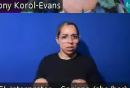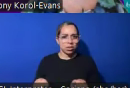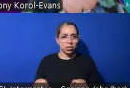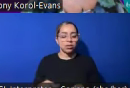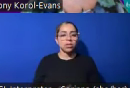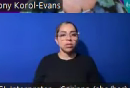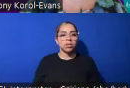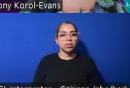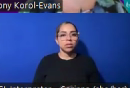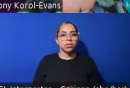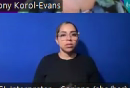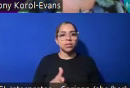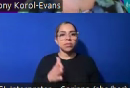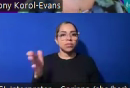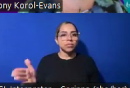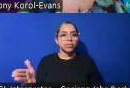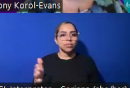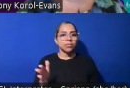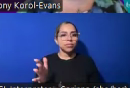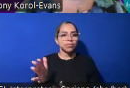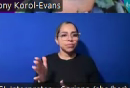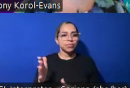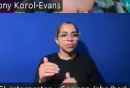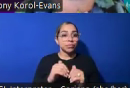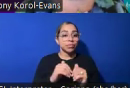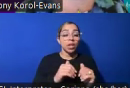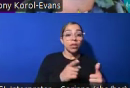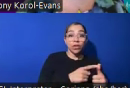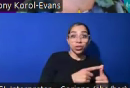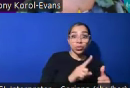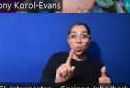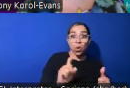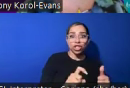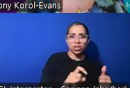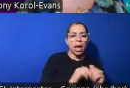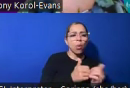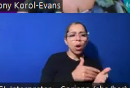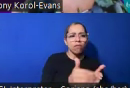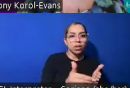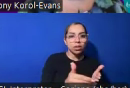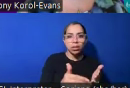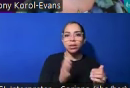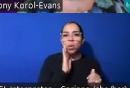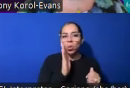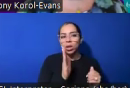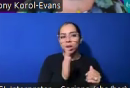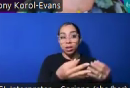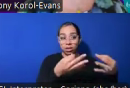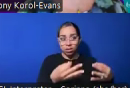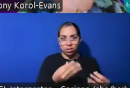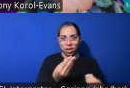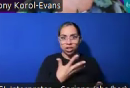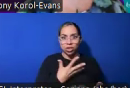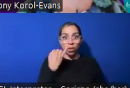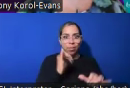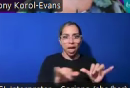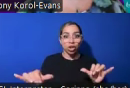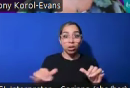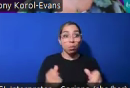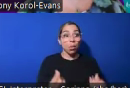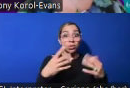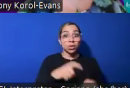How often does that occur? That lets you know whether it's a pattern, right? Is this something that's happened multiple times, or is it something that's